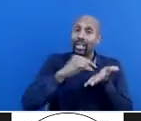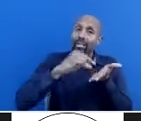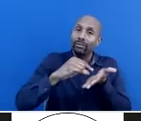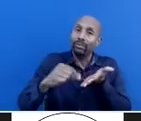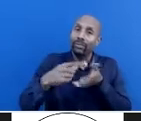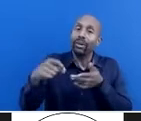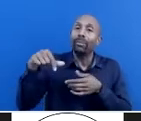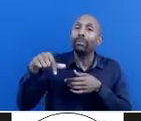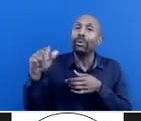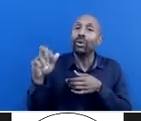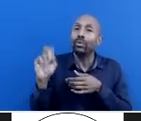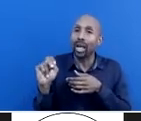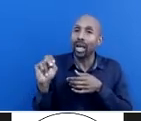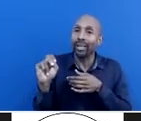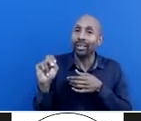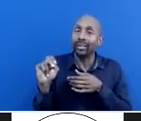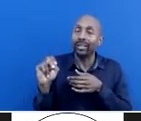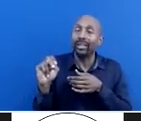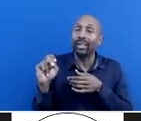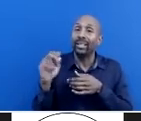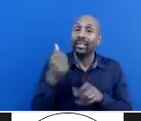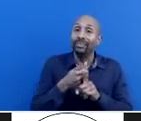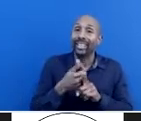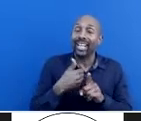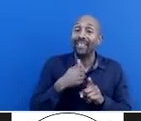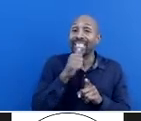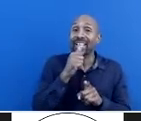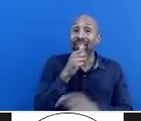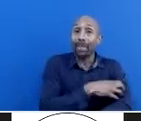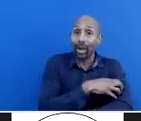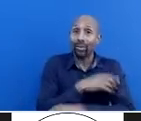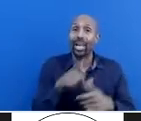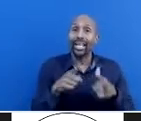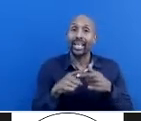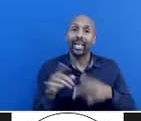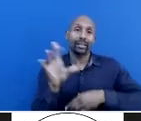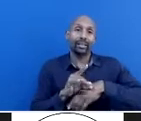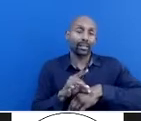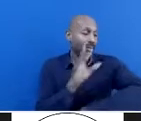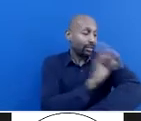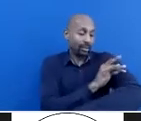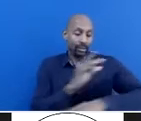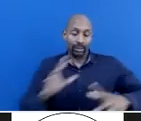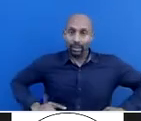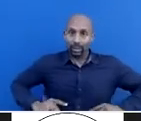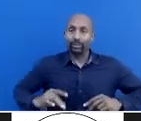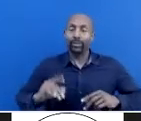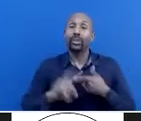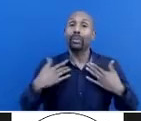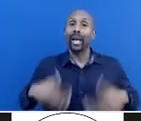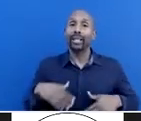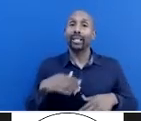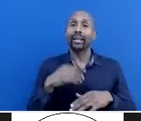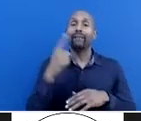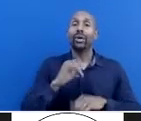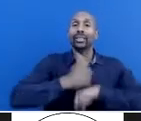power, and that are then tethered to the body so that they will form a protection for the one that bears them. Oftentimes, these